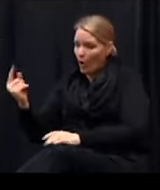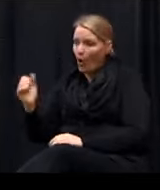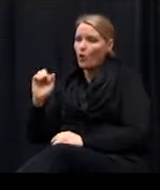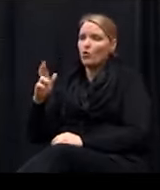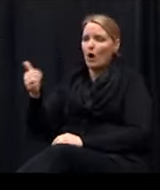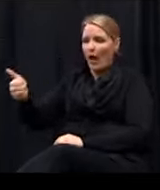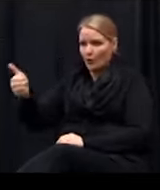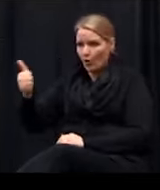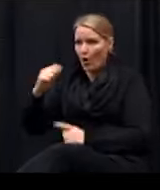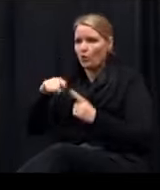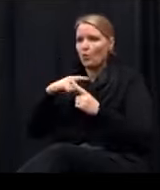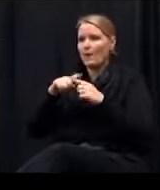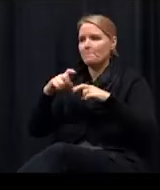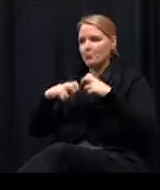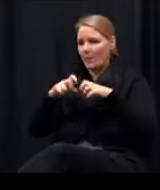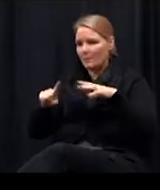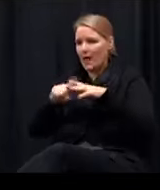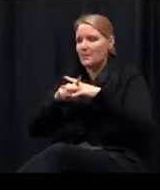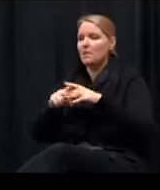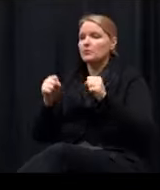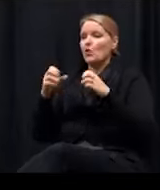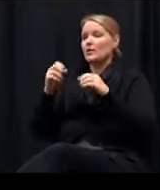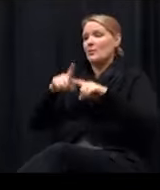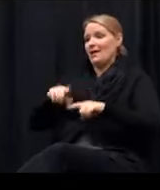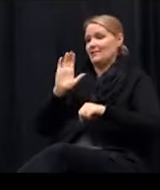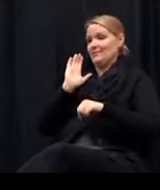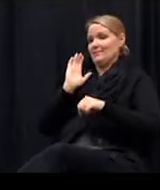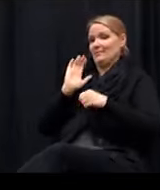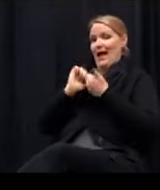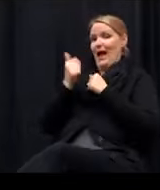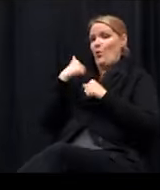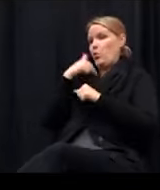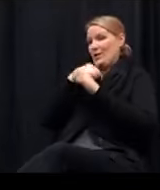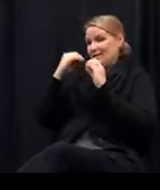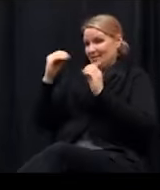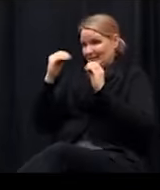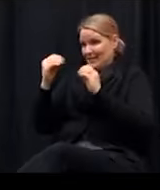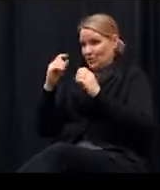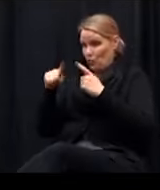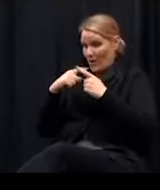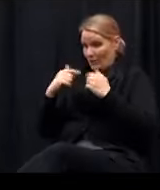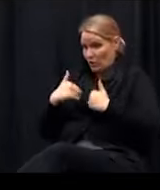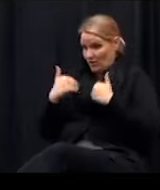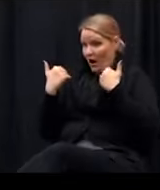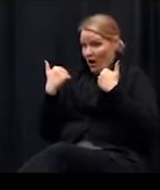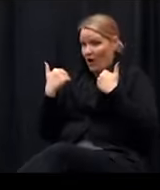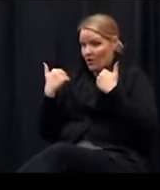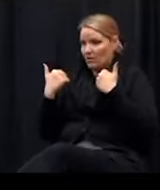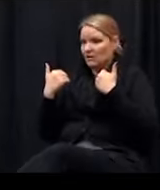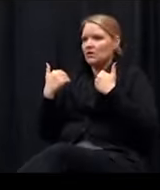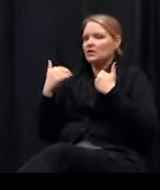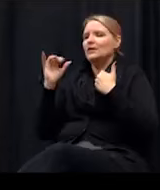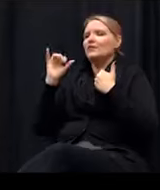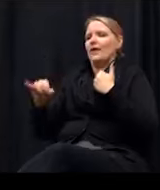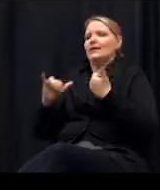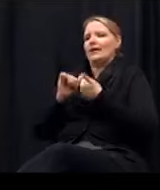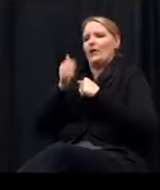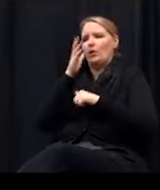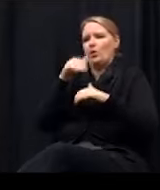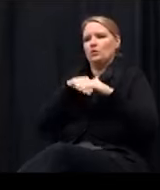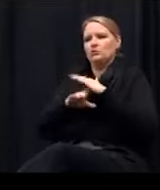when problems come up? And so based on how we're teaching that as a young child, as when they're young, is really how they're coming into your